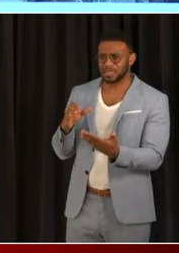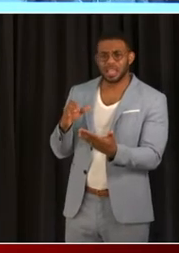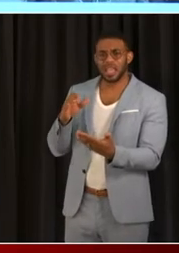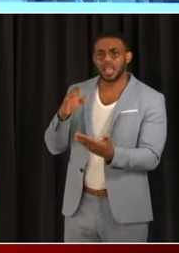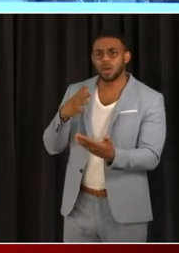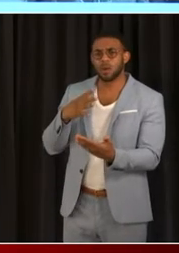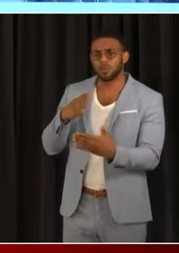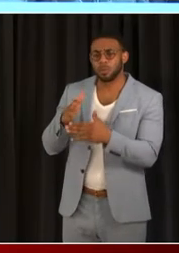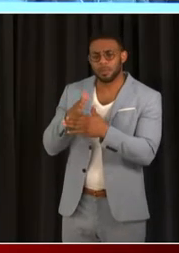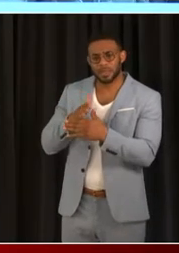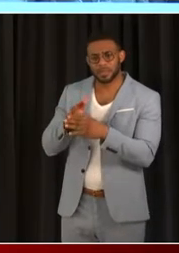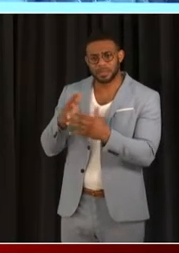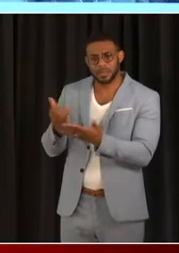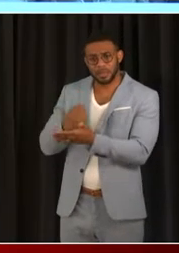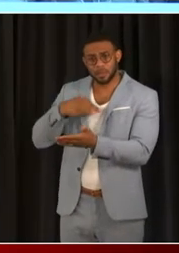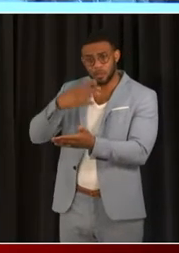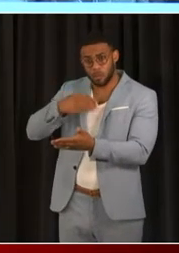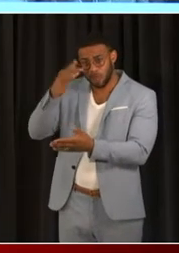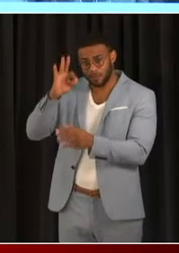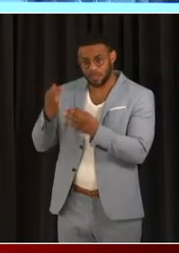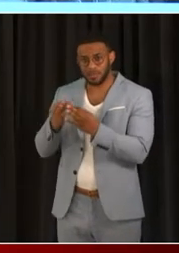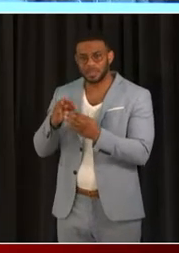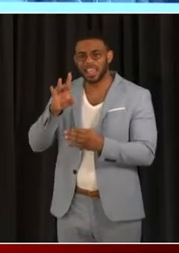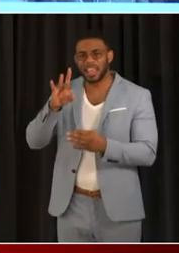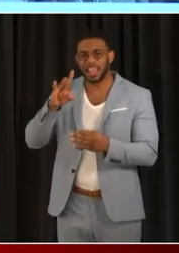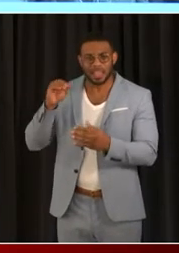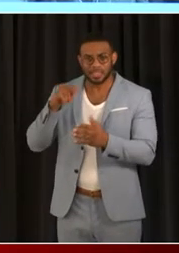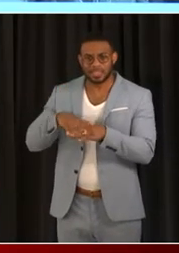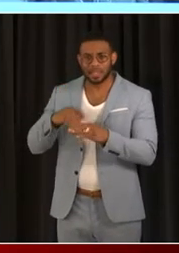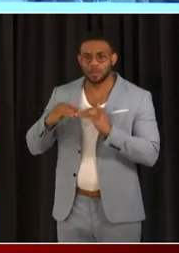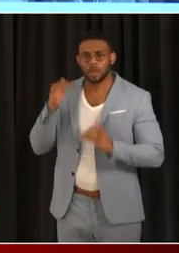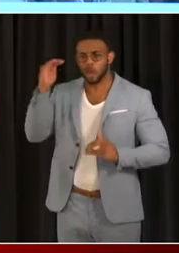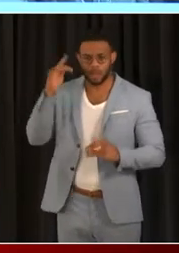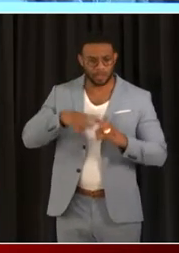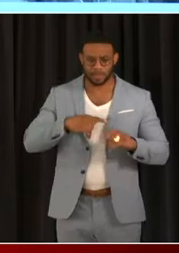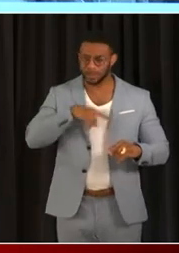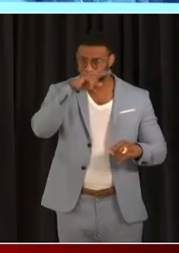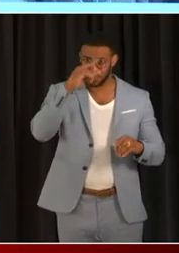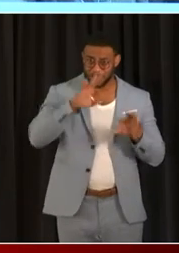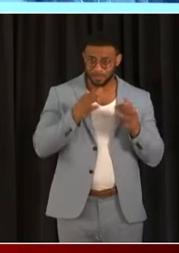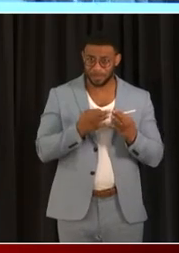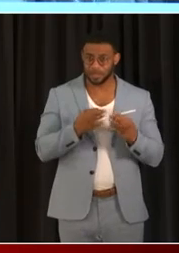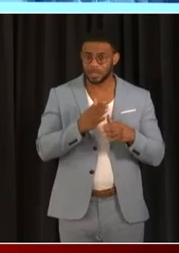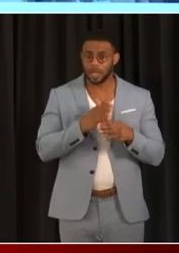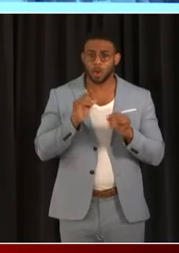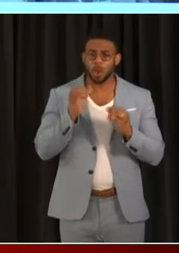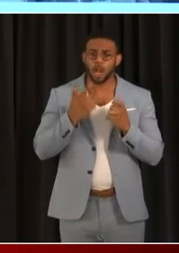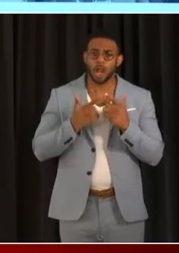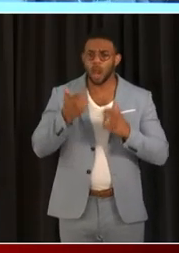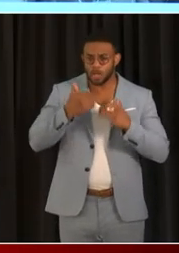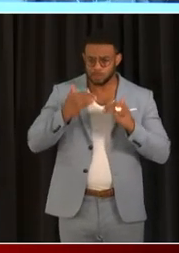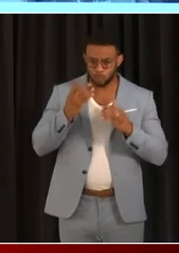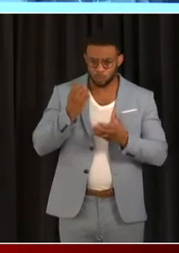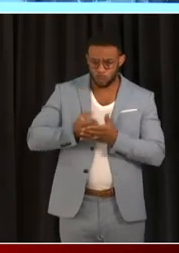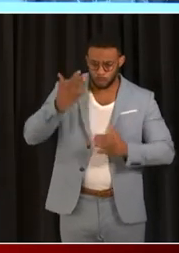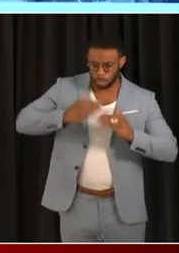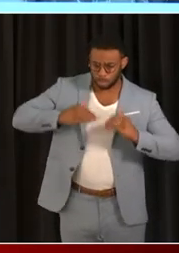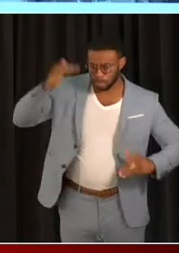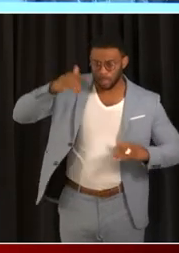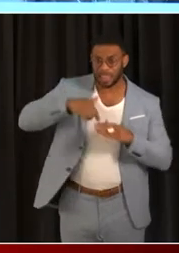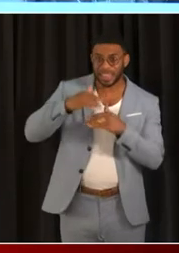times larger than that of a black family. We have one of the largest racial wealth gaps in the country.